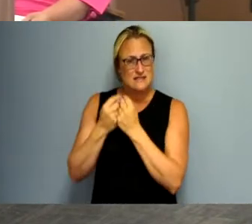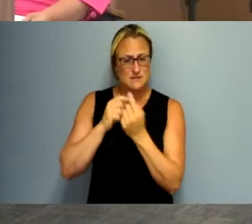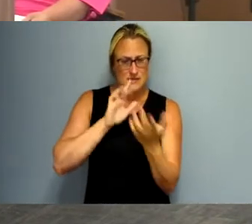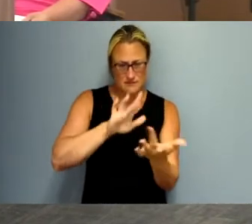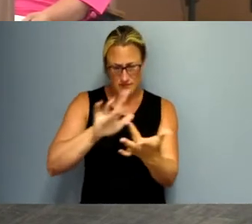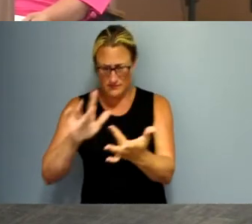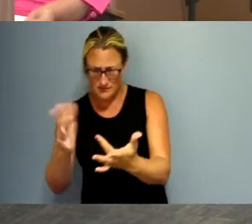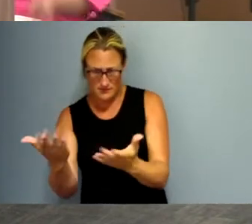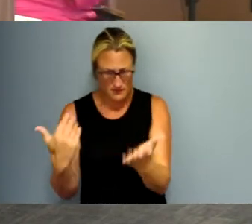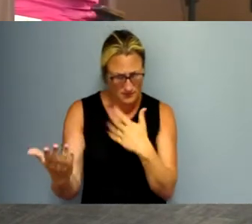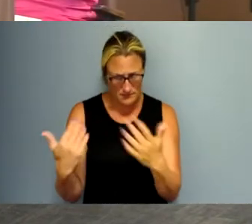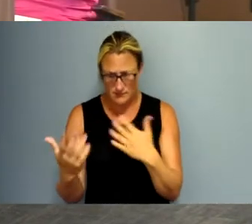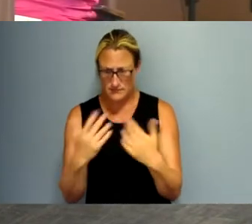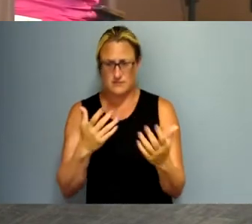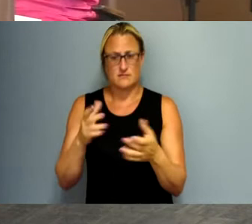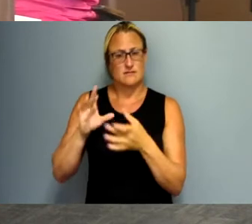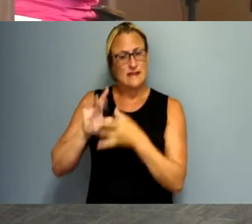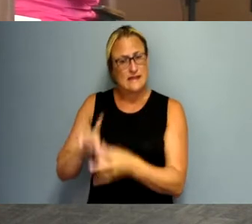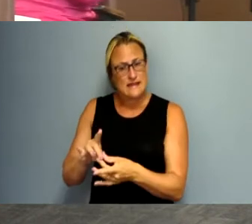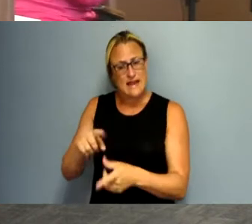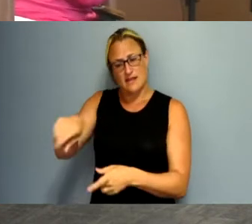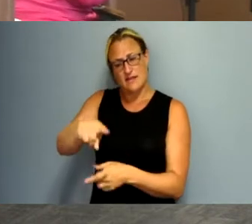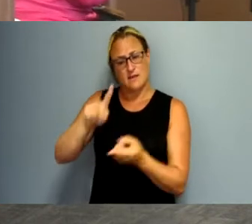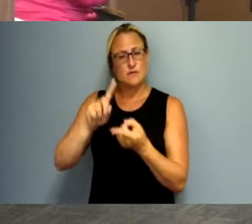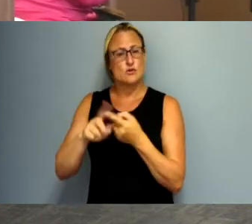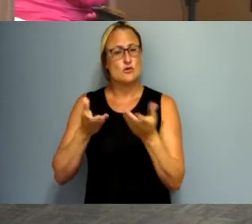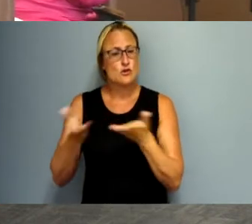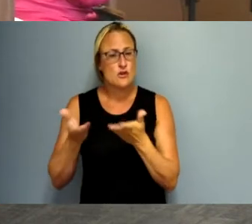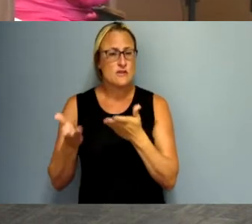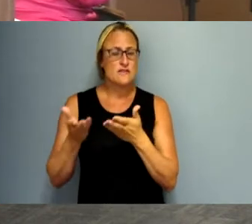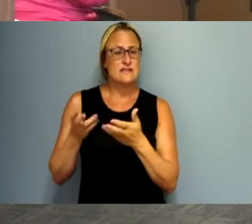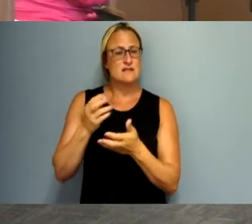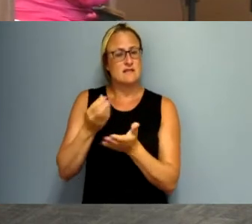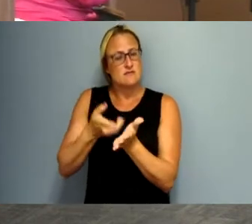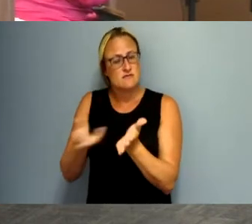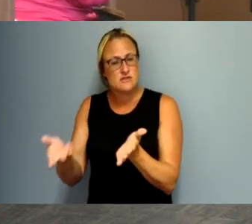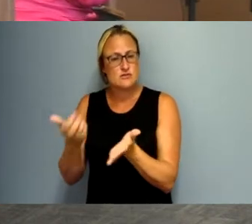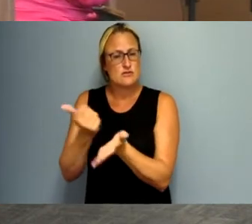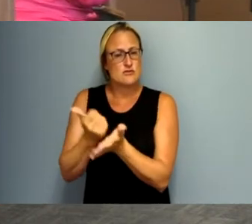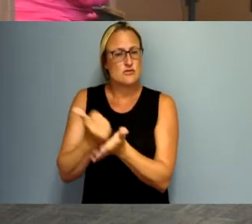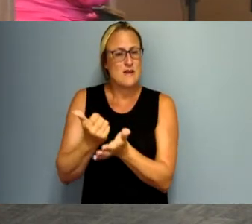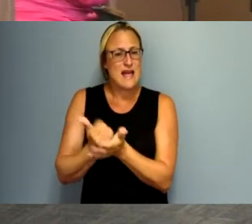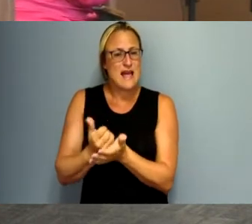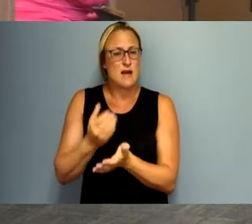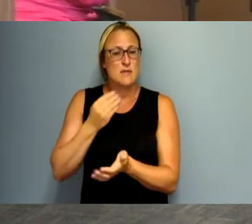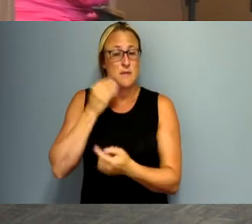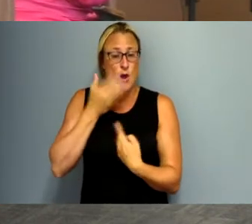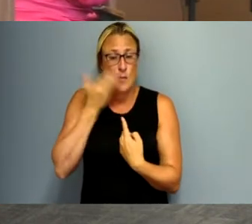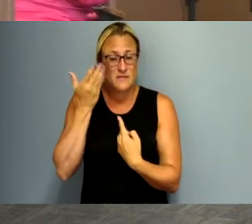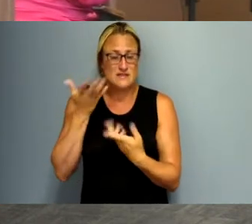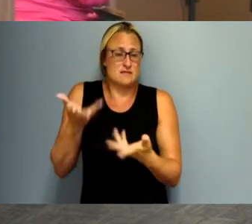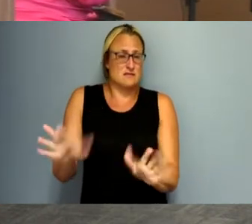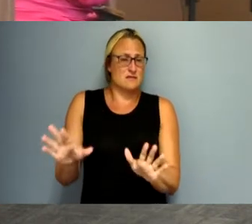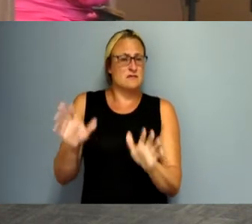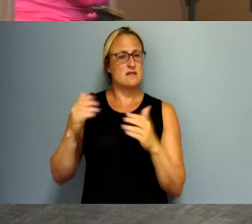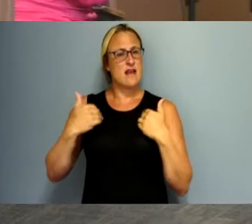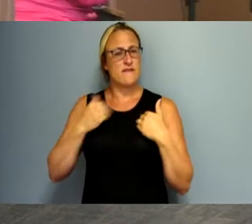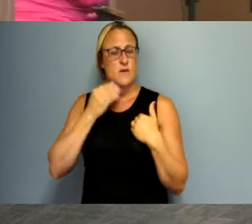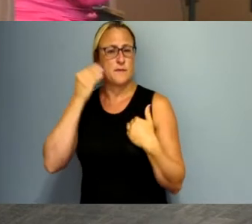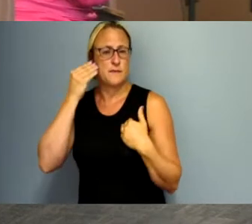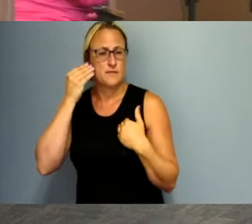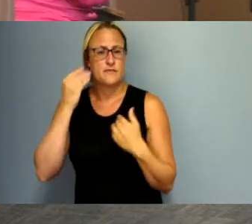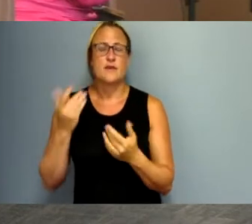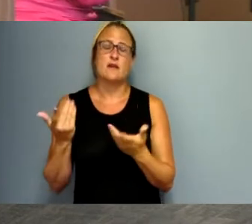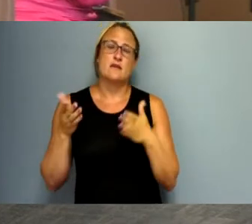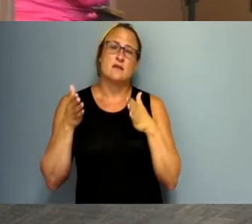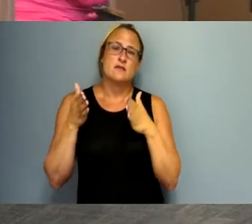to get them connected to services and resources that can help end their episodes of homelessness. Street outreach providers have been sharing